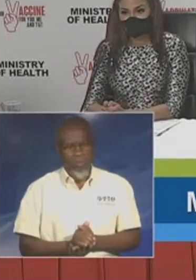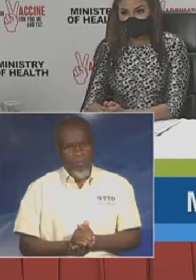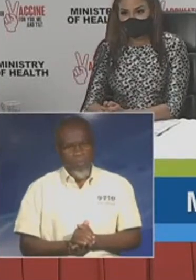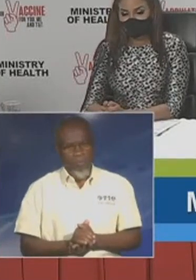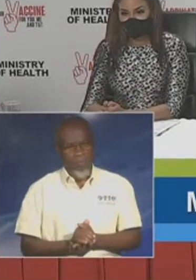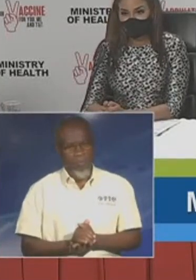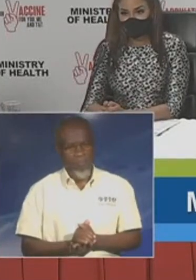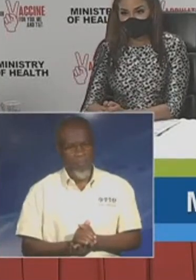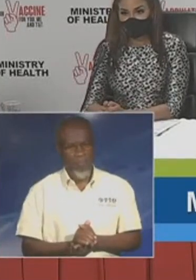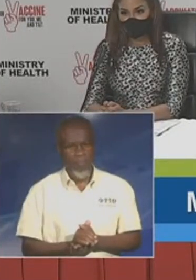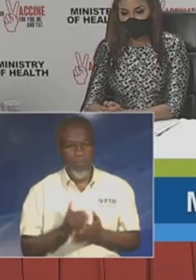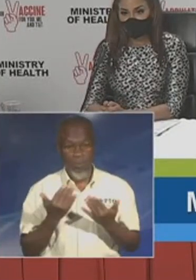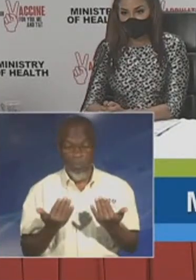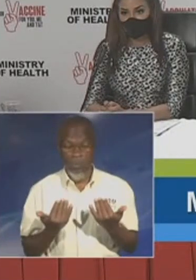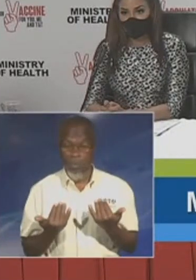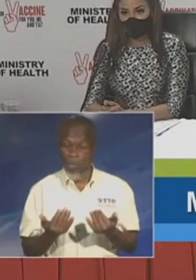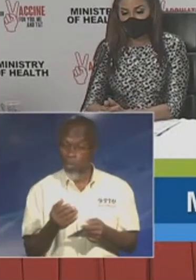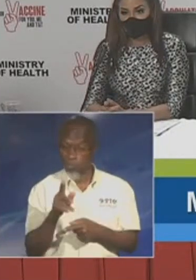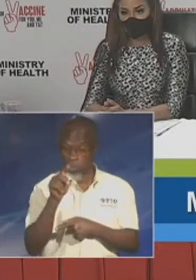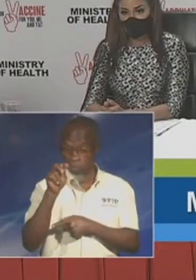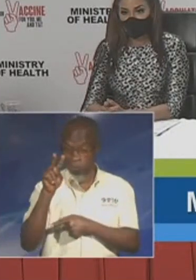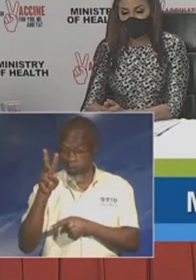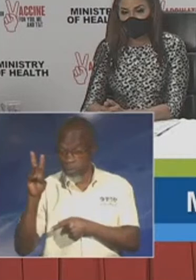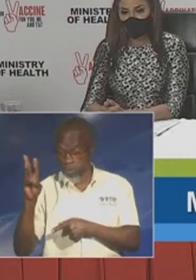to TV6. Good morning.